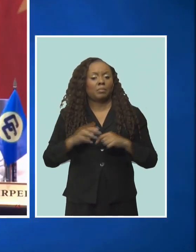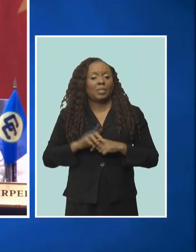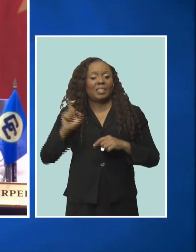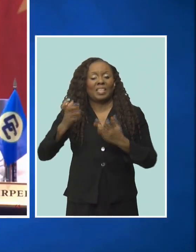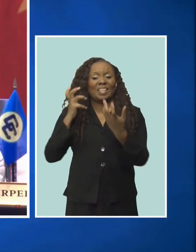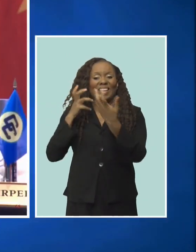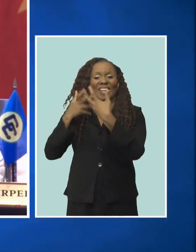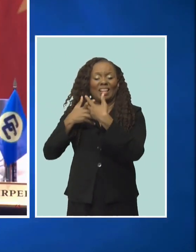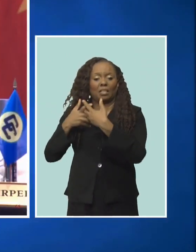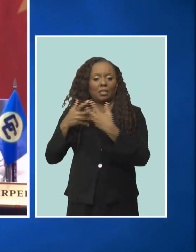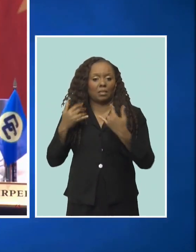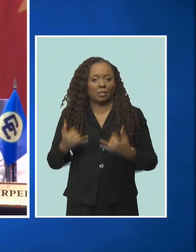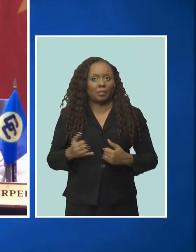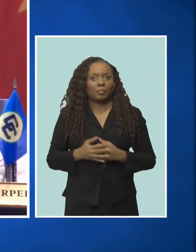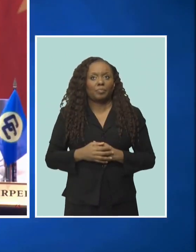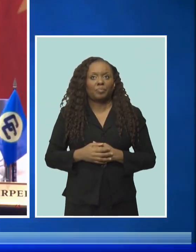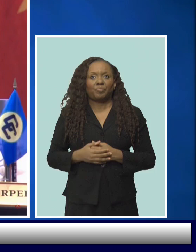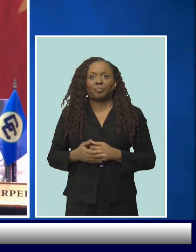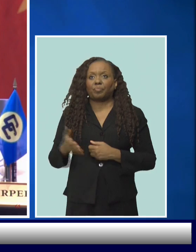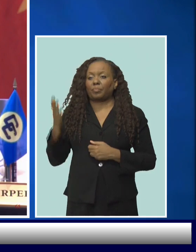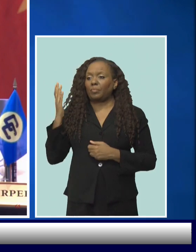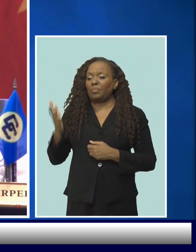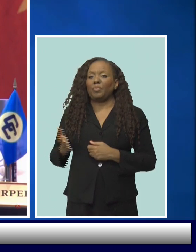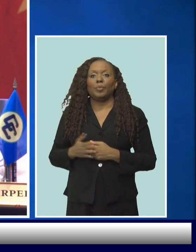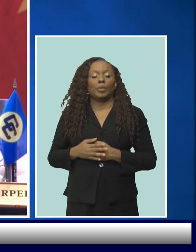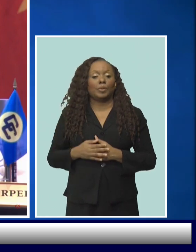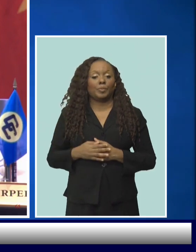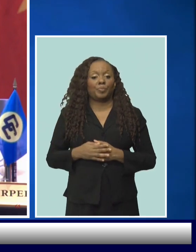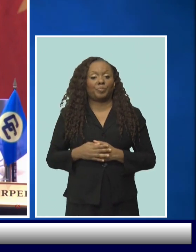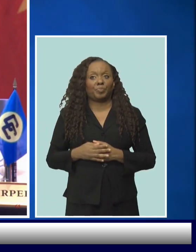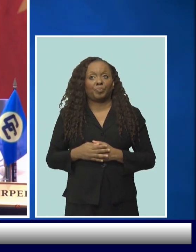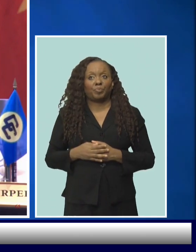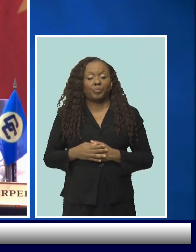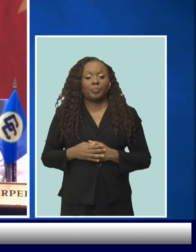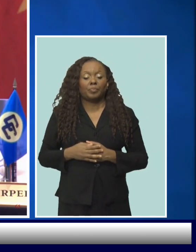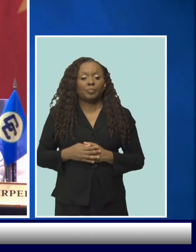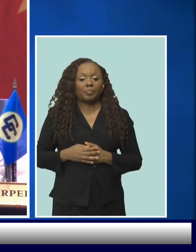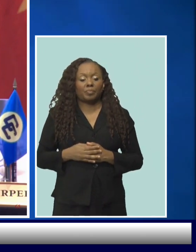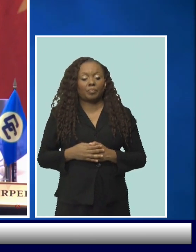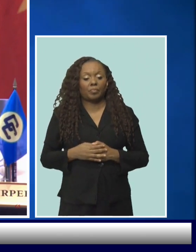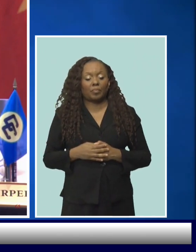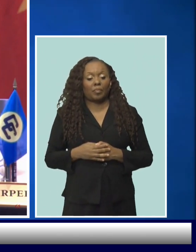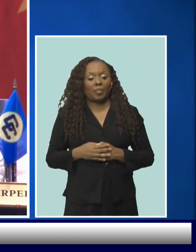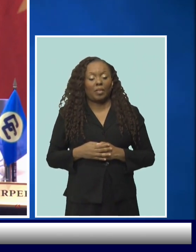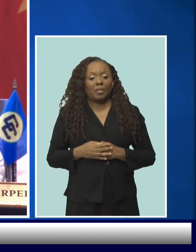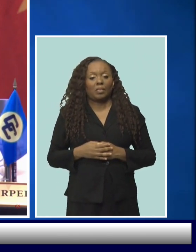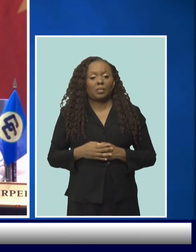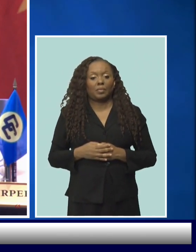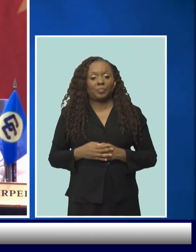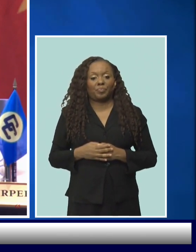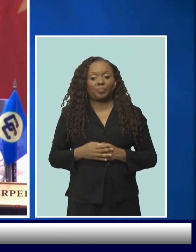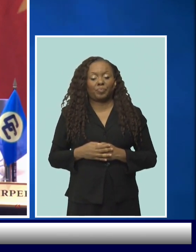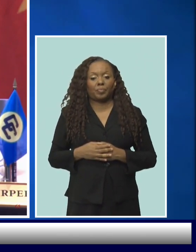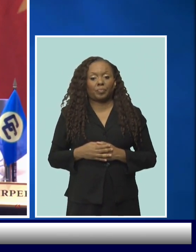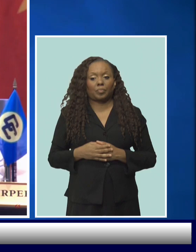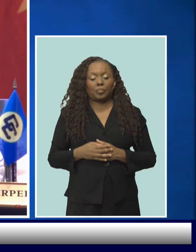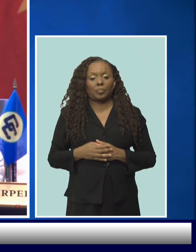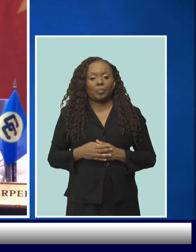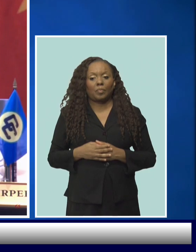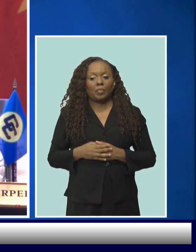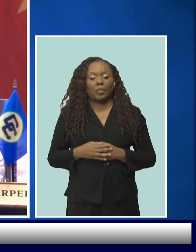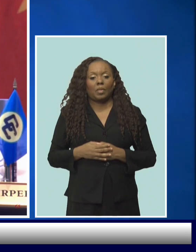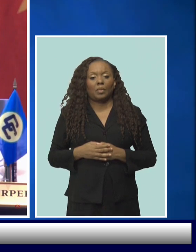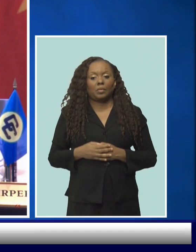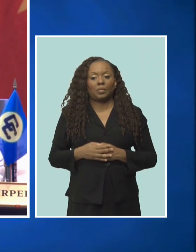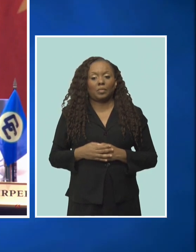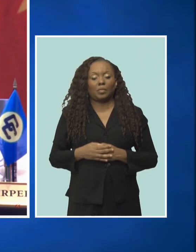also expect that these acts, using the tools of trade of the criminals